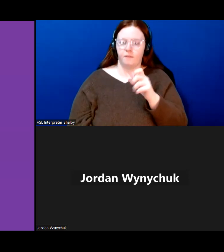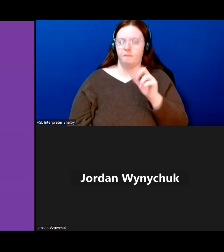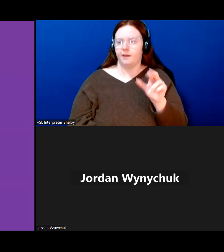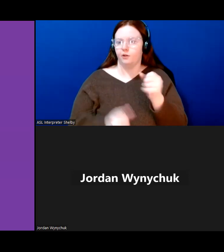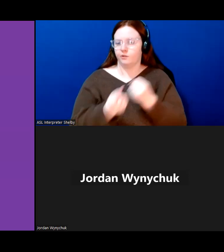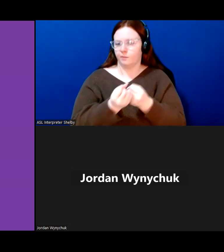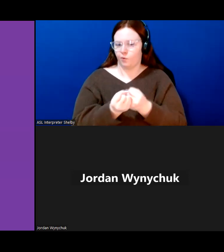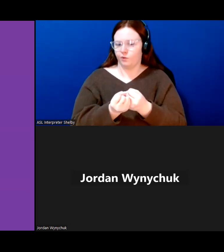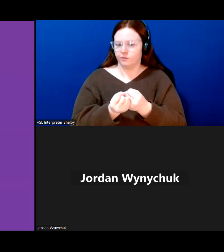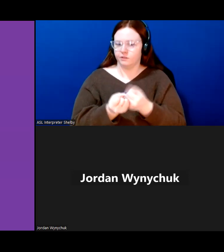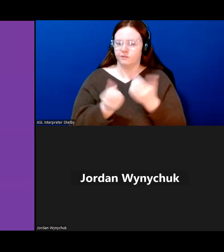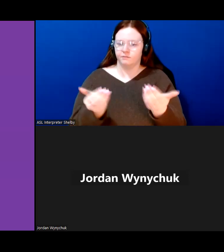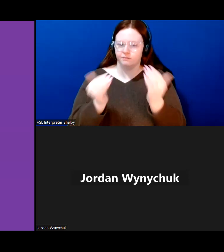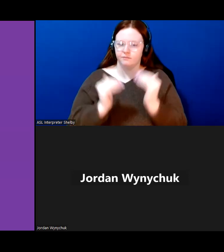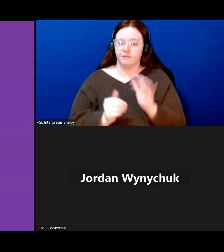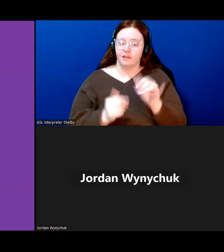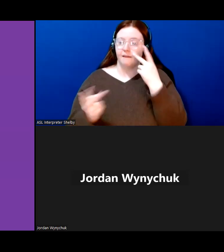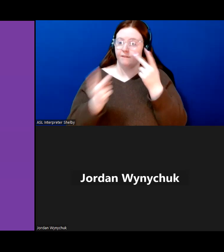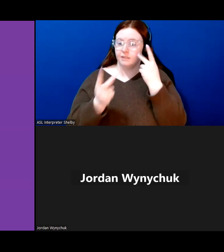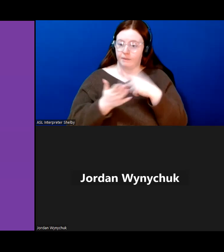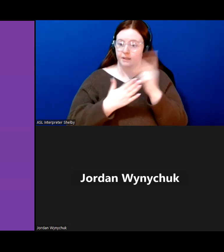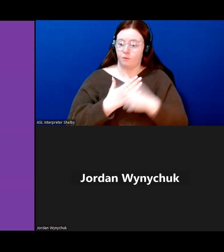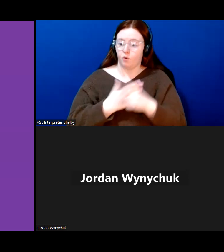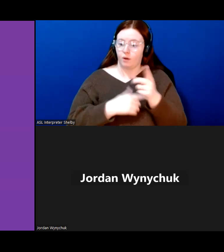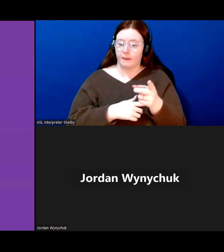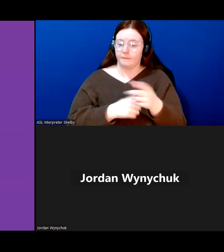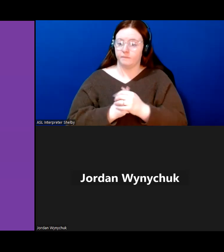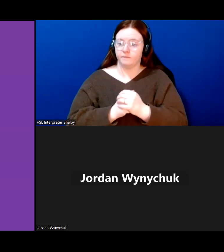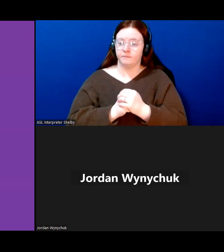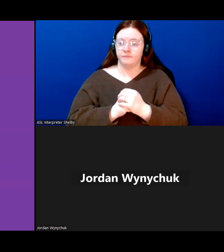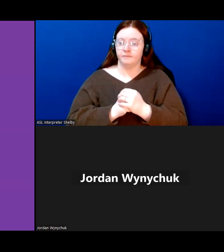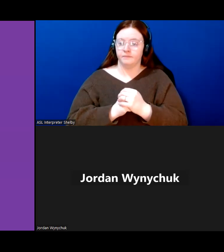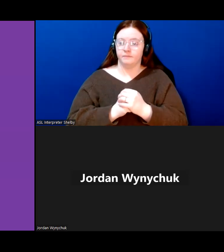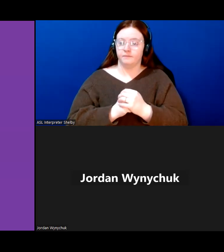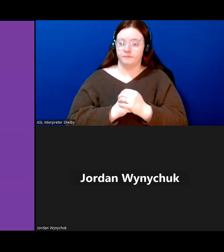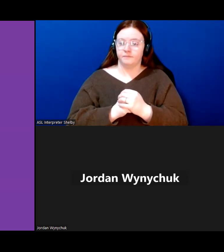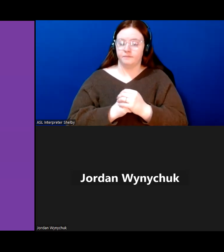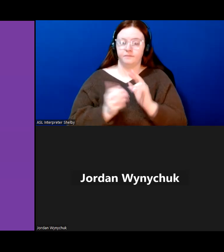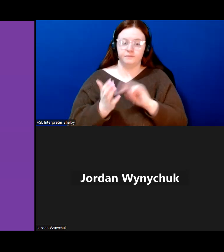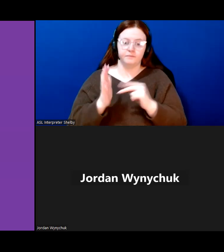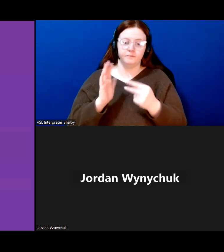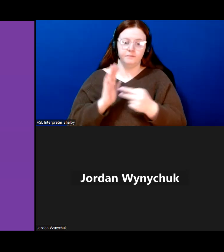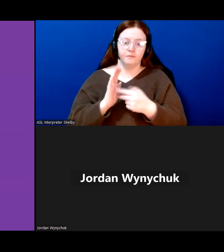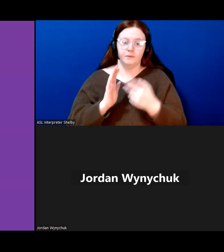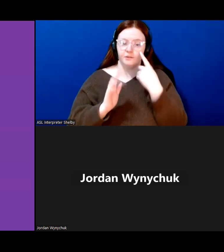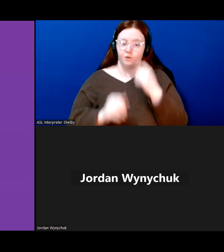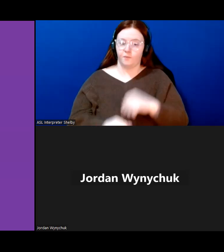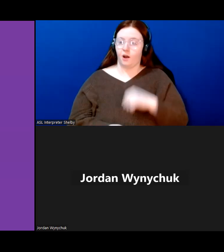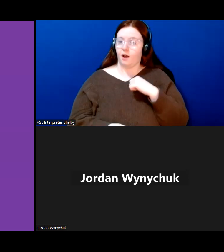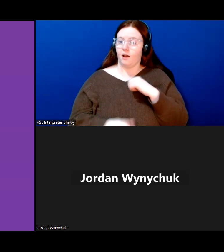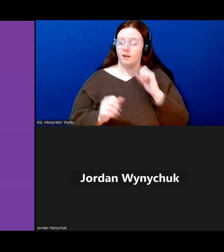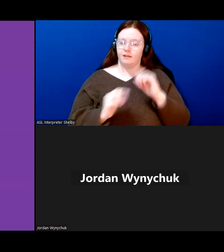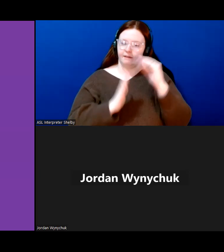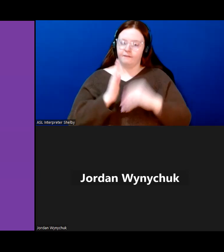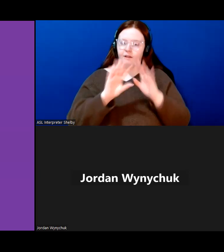And then our Quadrangle NL visibility program. So needing items to show your pride, fill out our visibility program